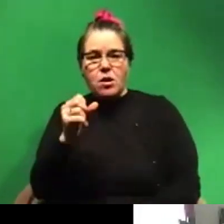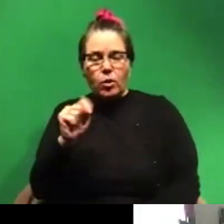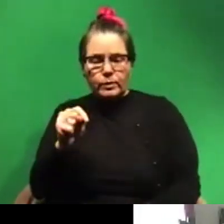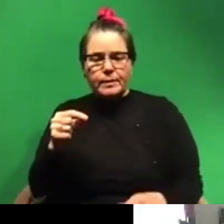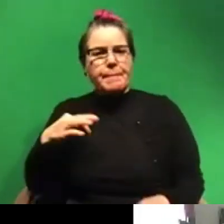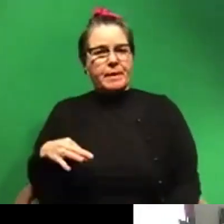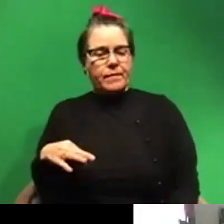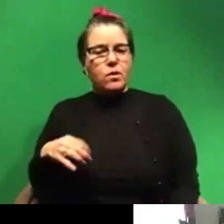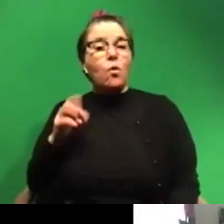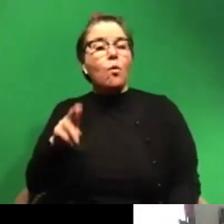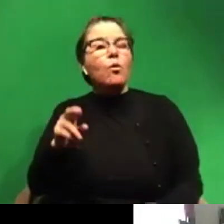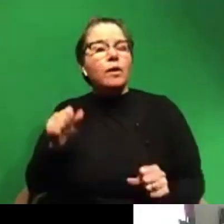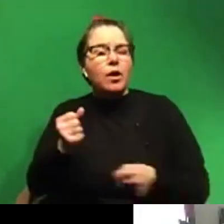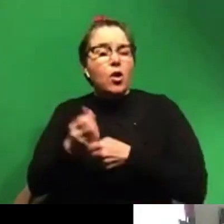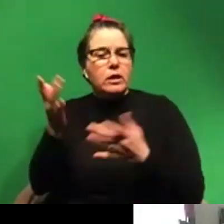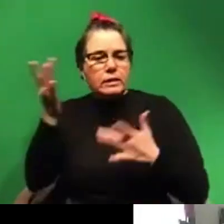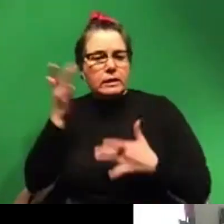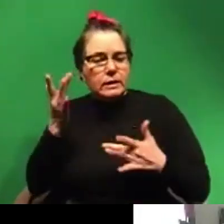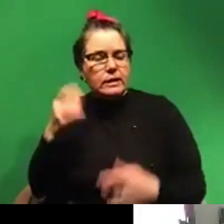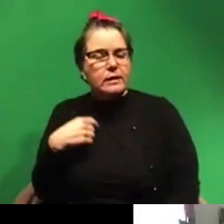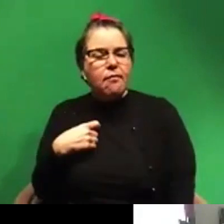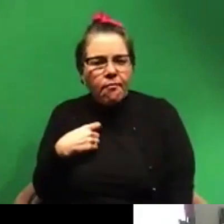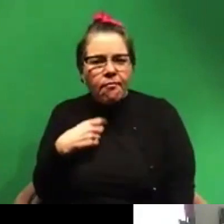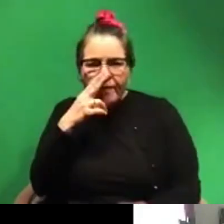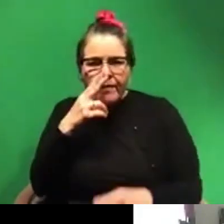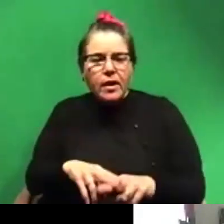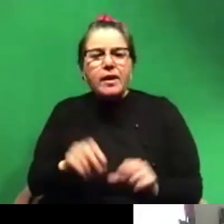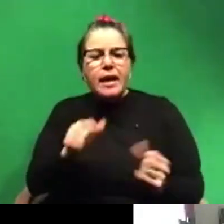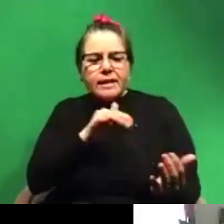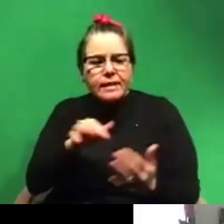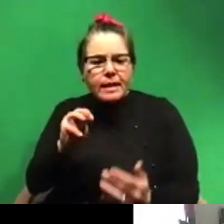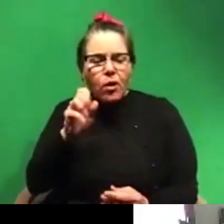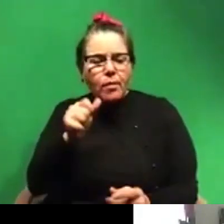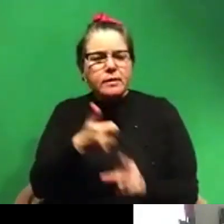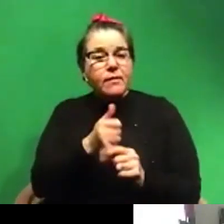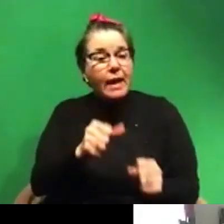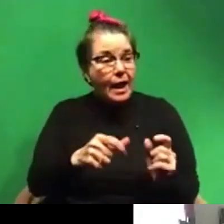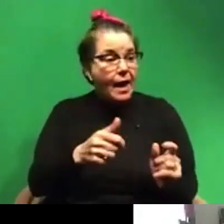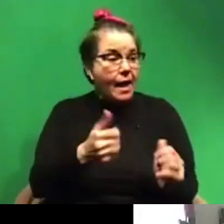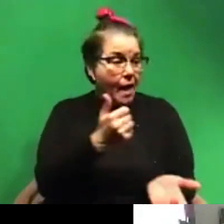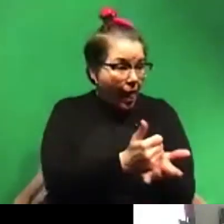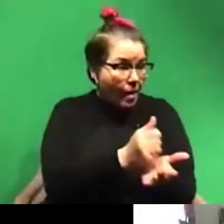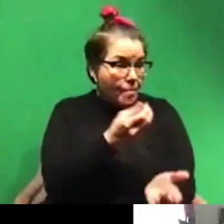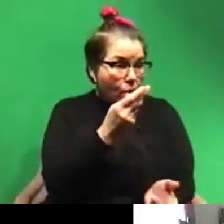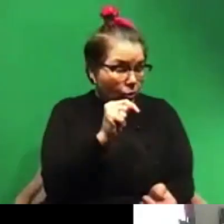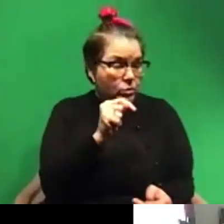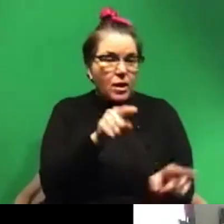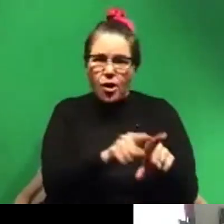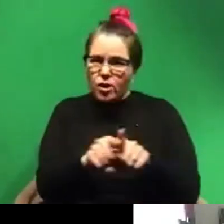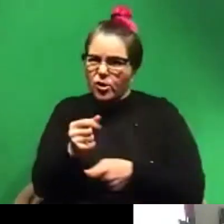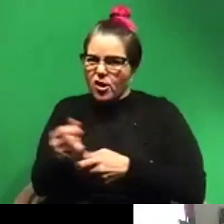can cause disease, which I think is really fun to be able to study a microbe that can both help the host, but then also cause